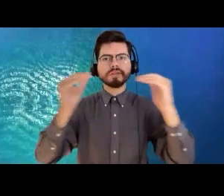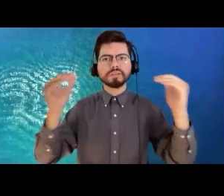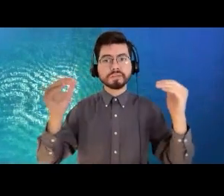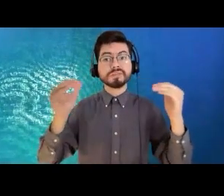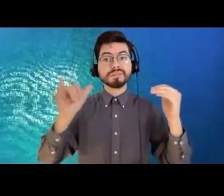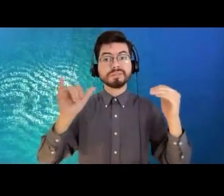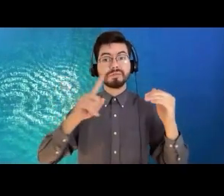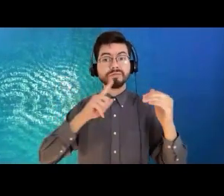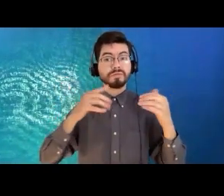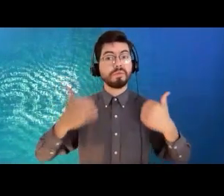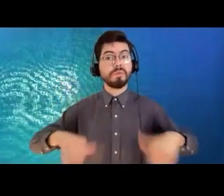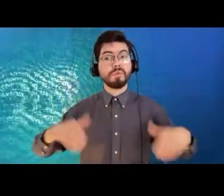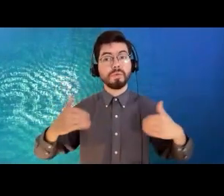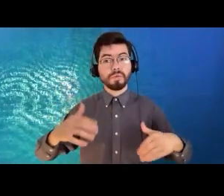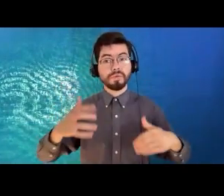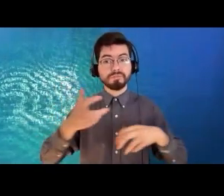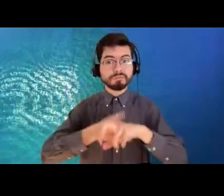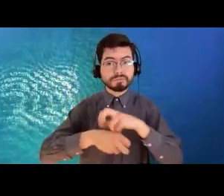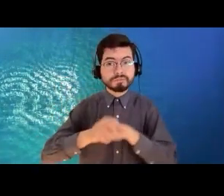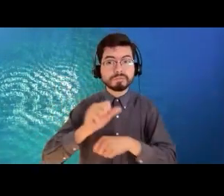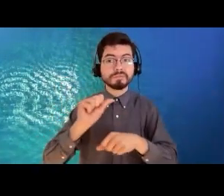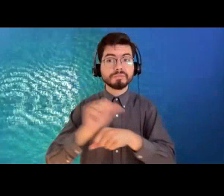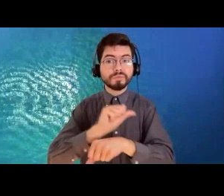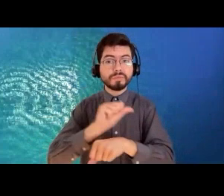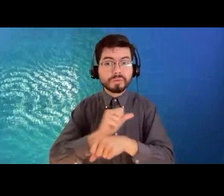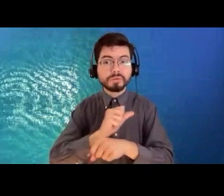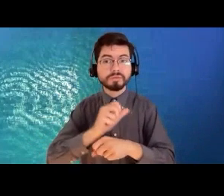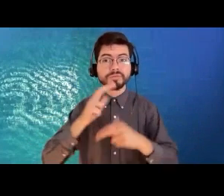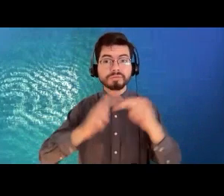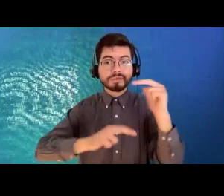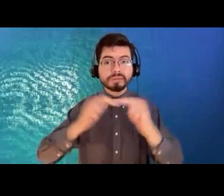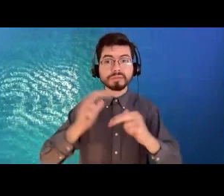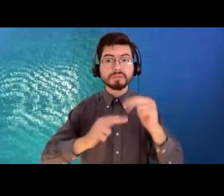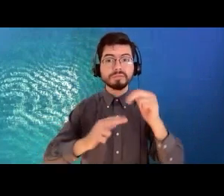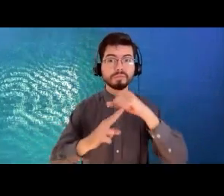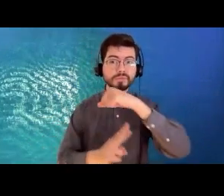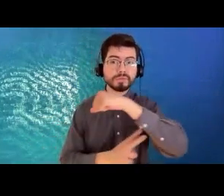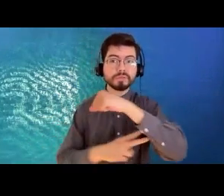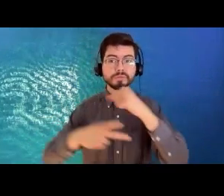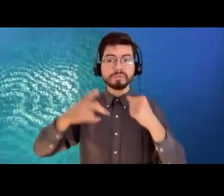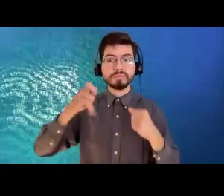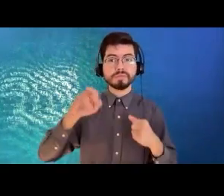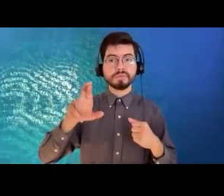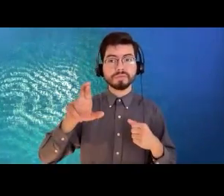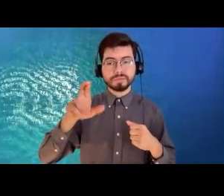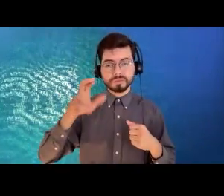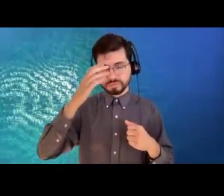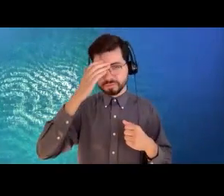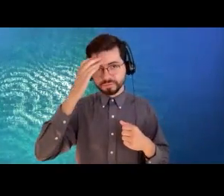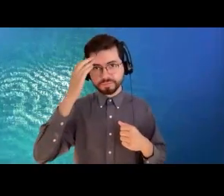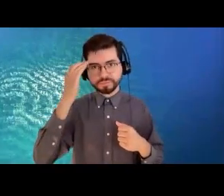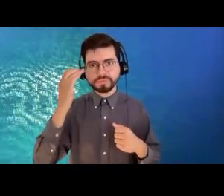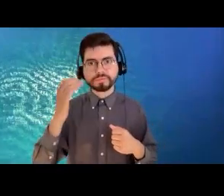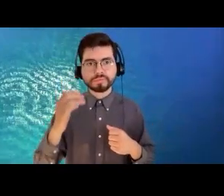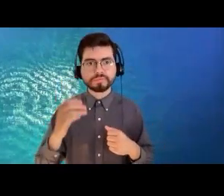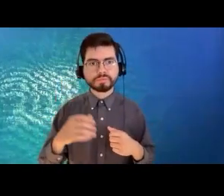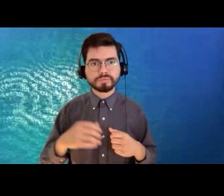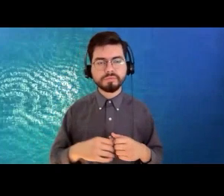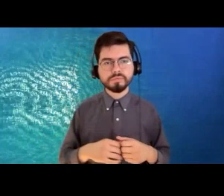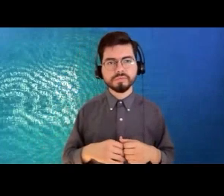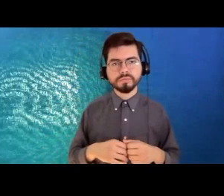so all that'll be trucked into the park. So while they're moving that in and so other things like that, that's probably going to be a pretty good rhythm of